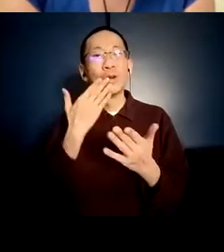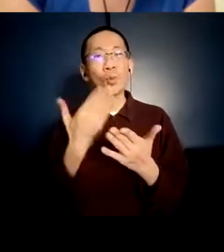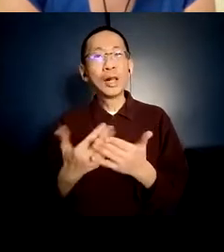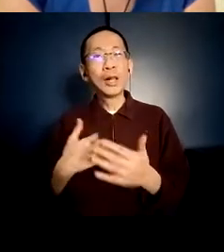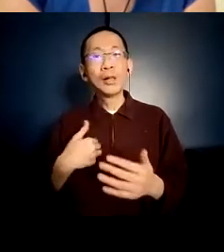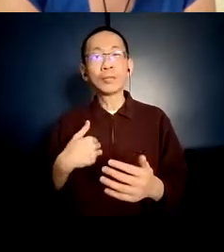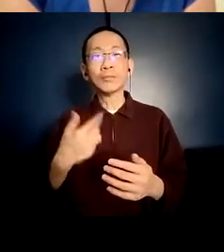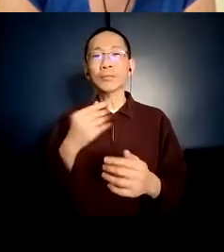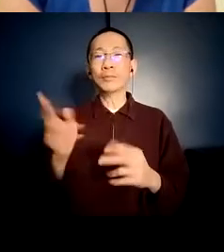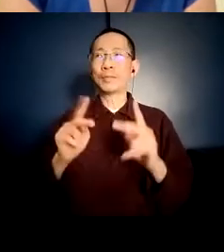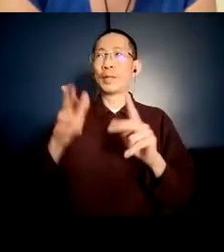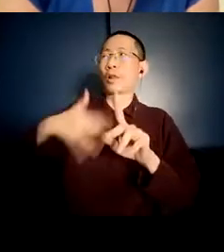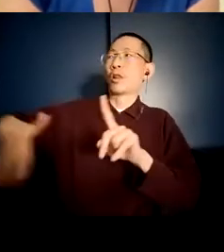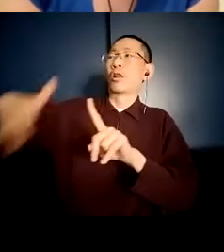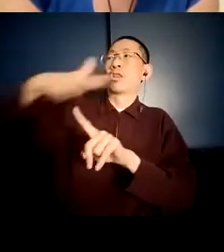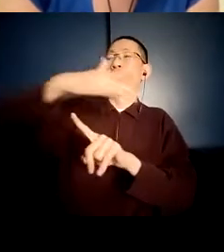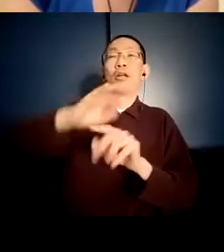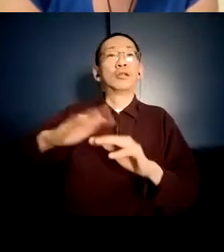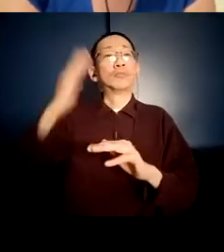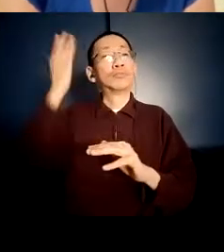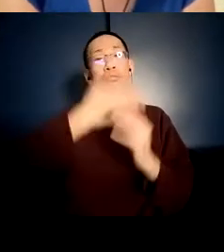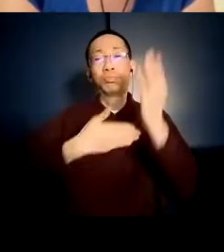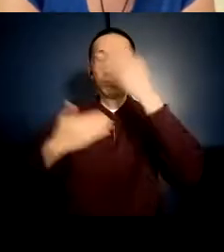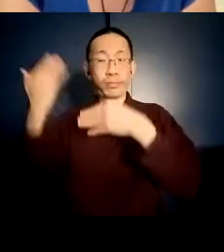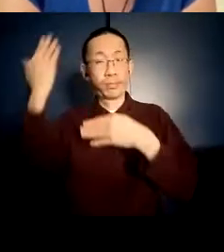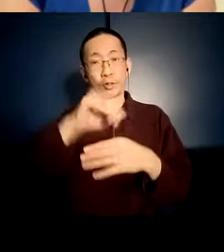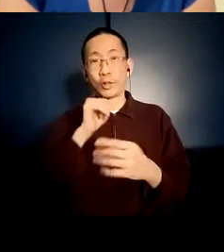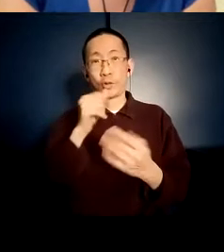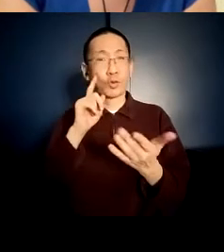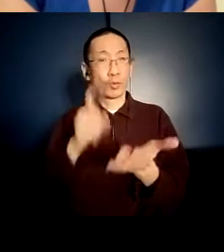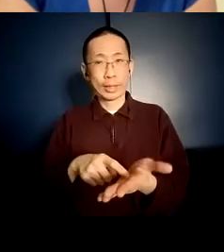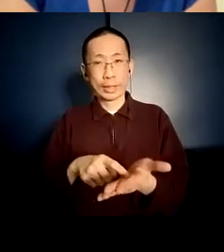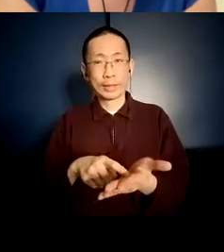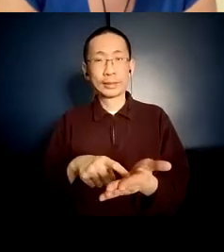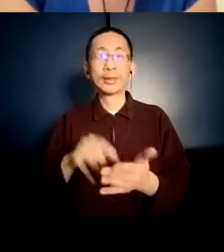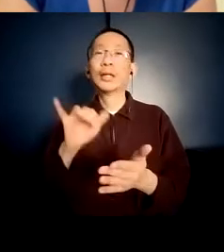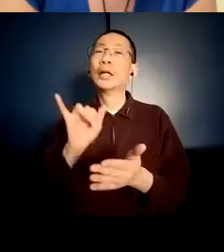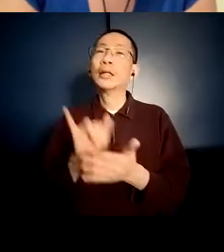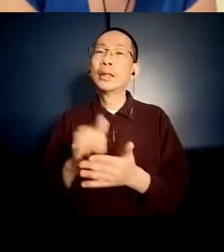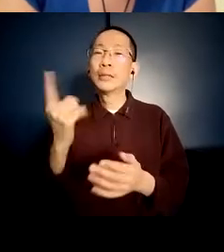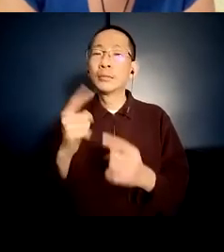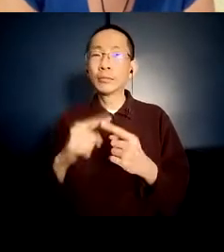and people around us don't recognize that. So that's something to consider.